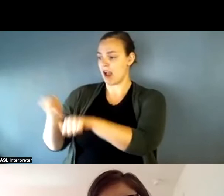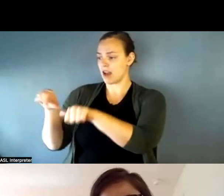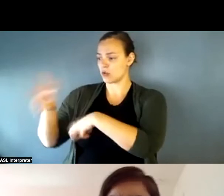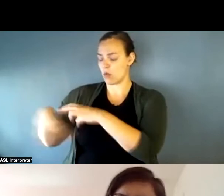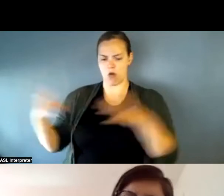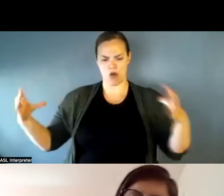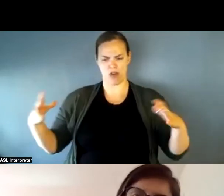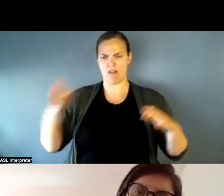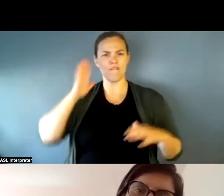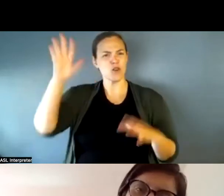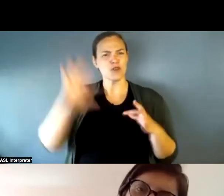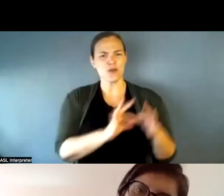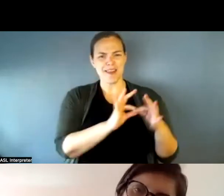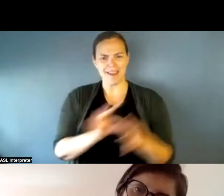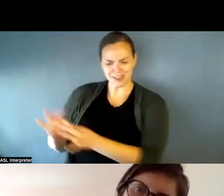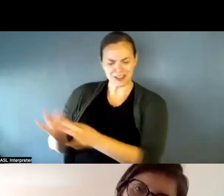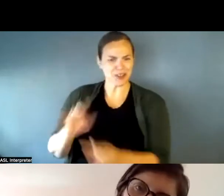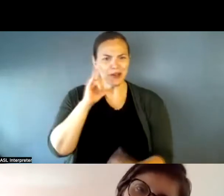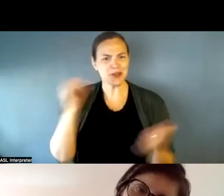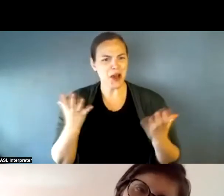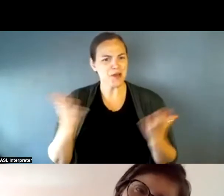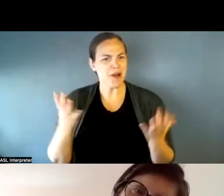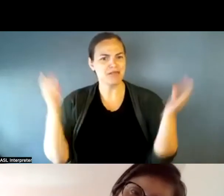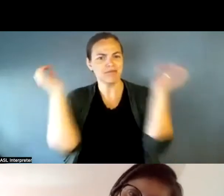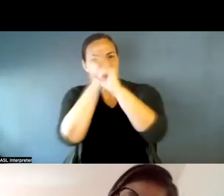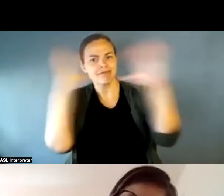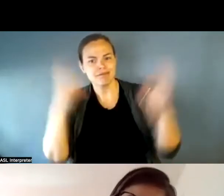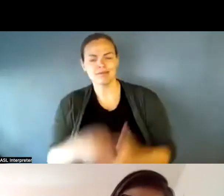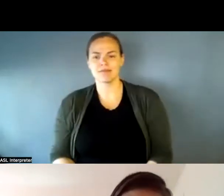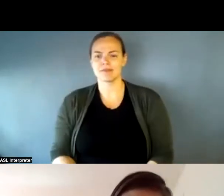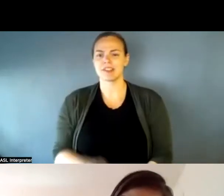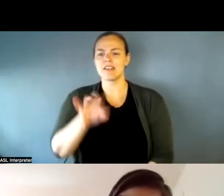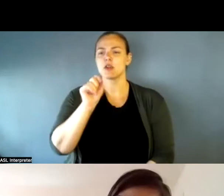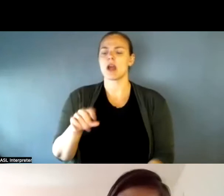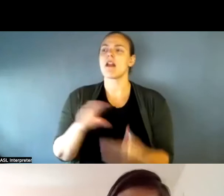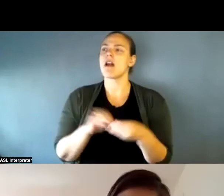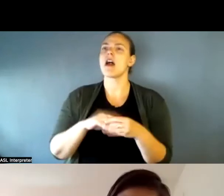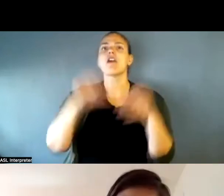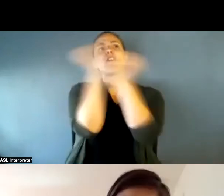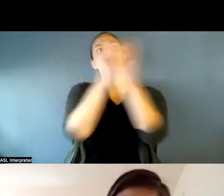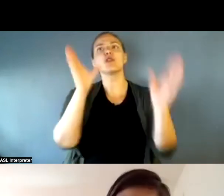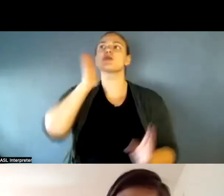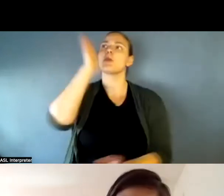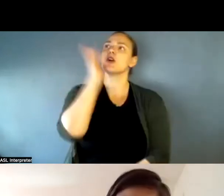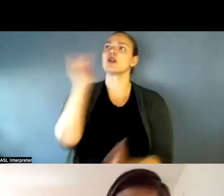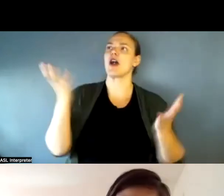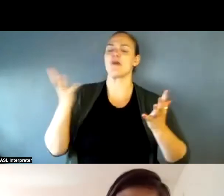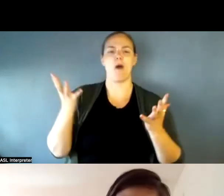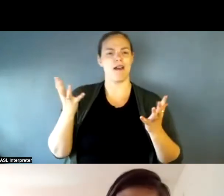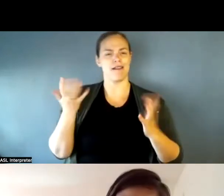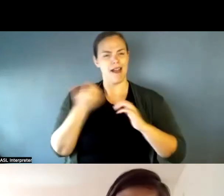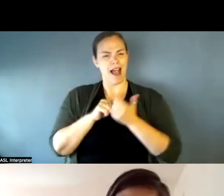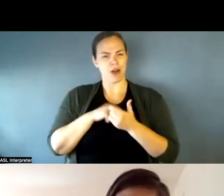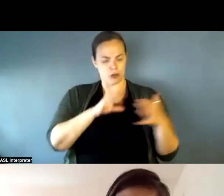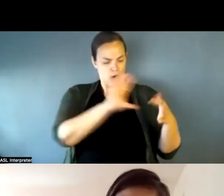you could actually say this is going to be how the future will look, How do you imagine